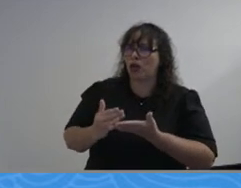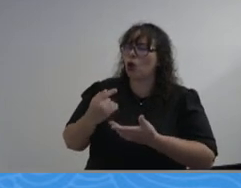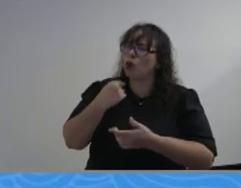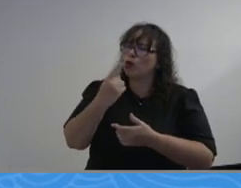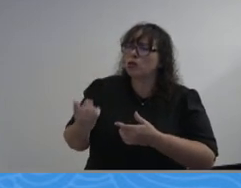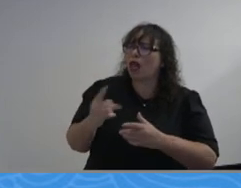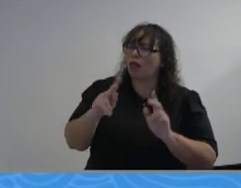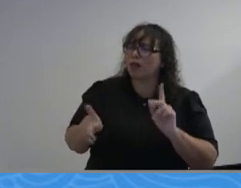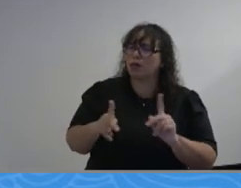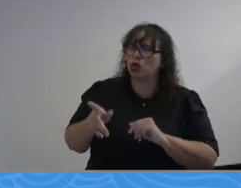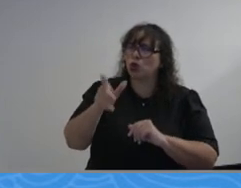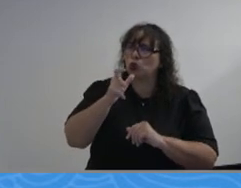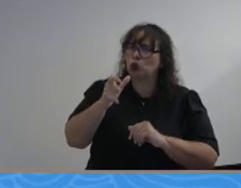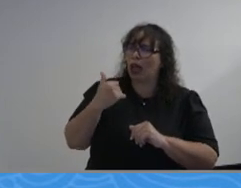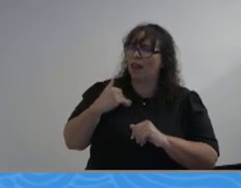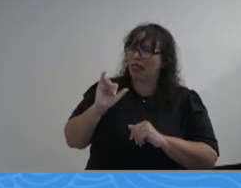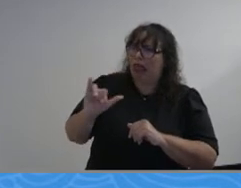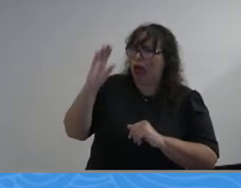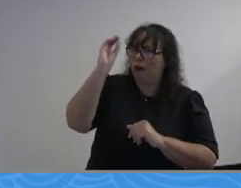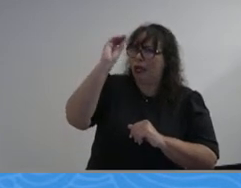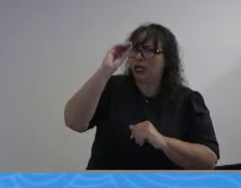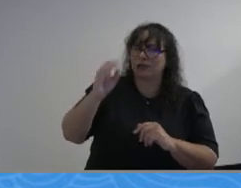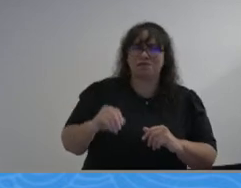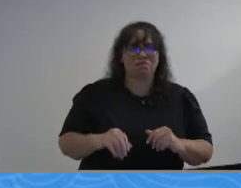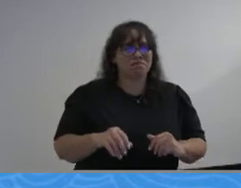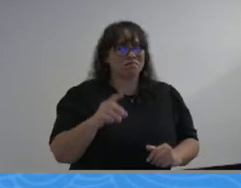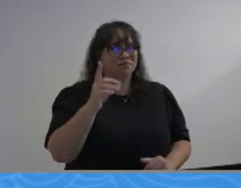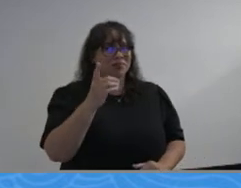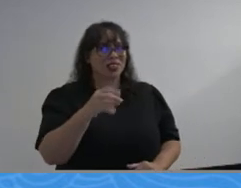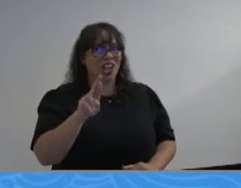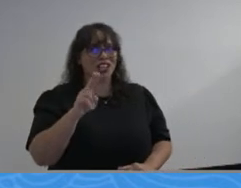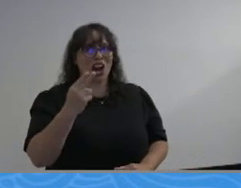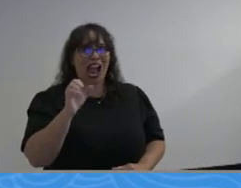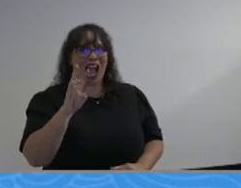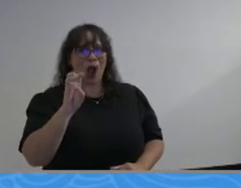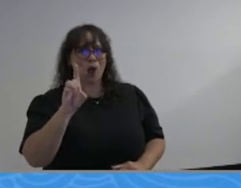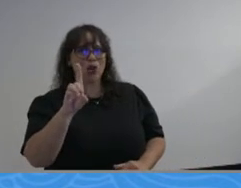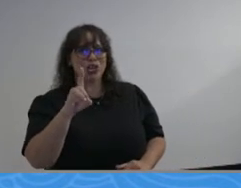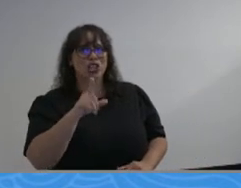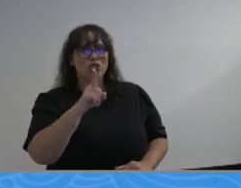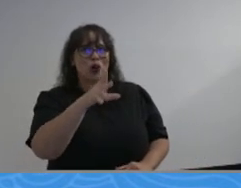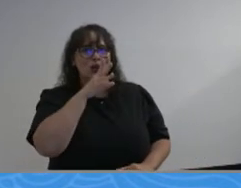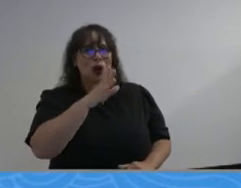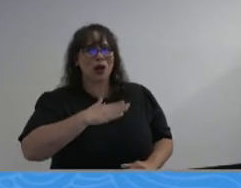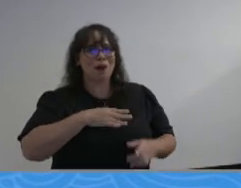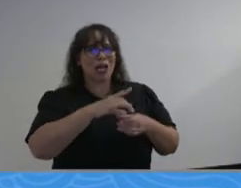have such opinions? Well, now, Dr. Hari, you're speaking to my soul and my heart.